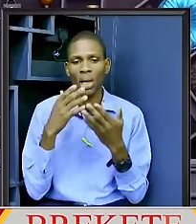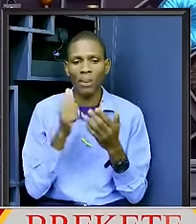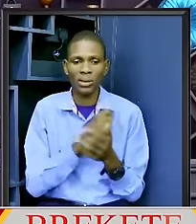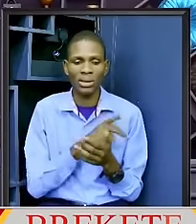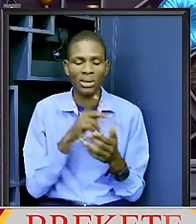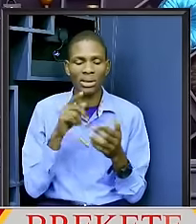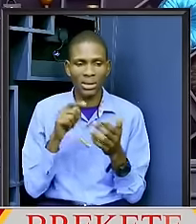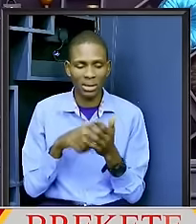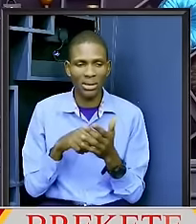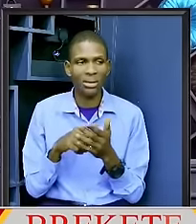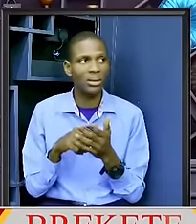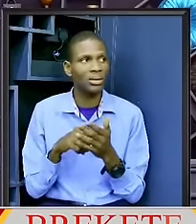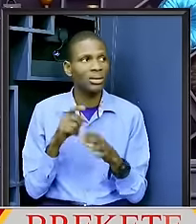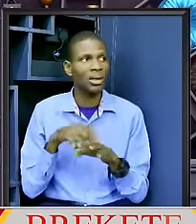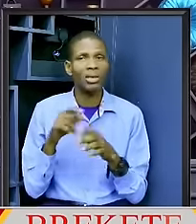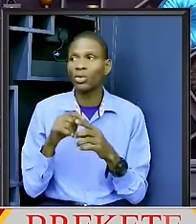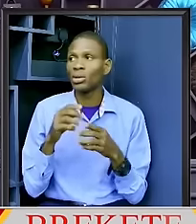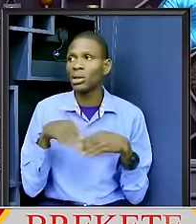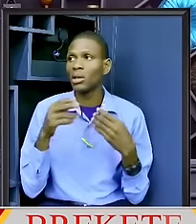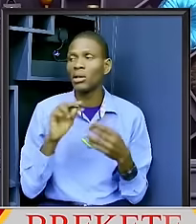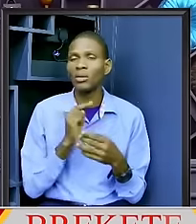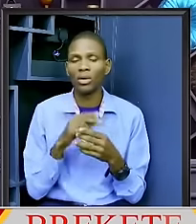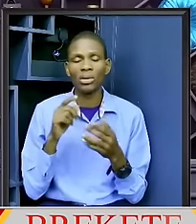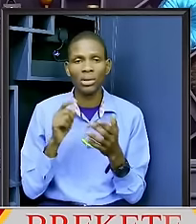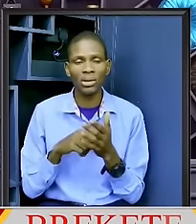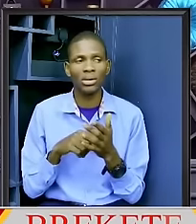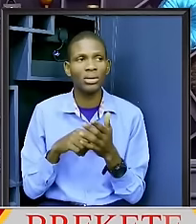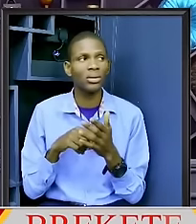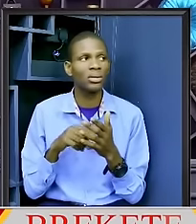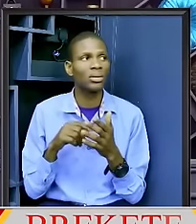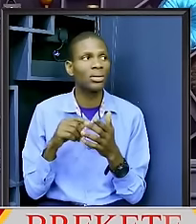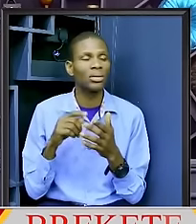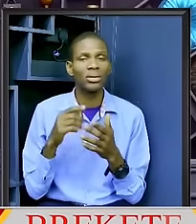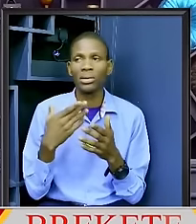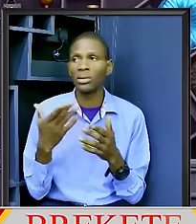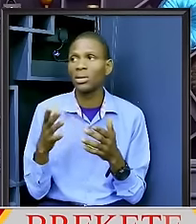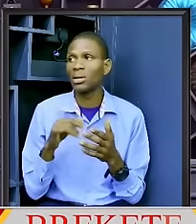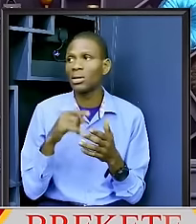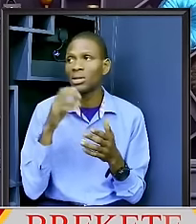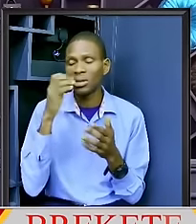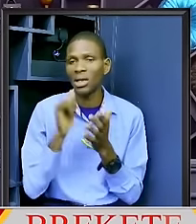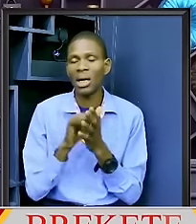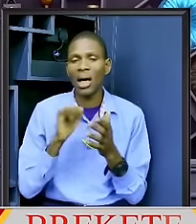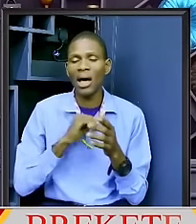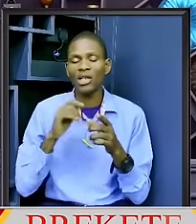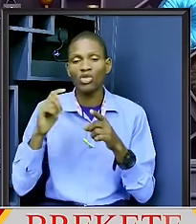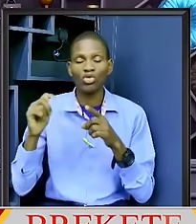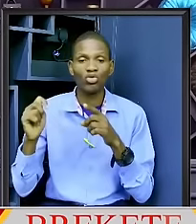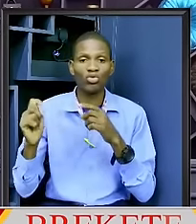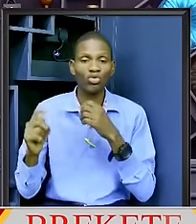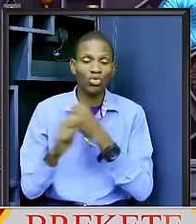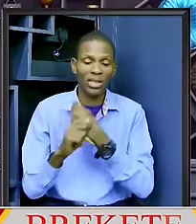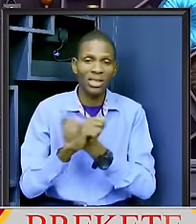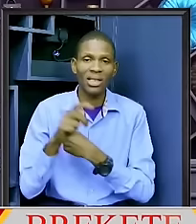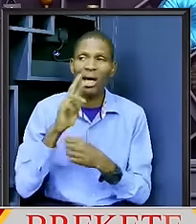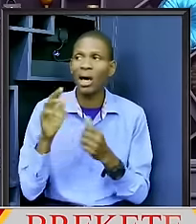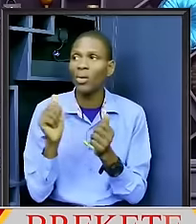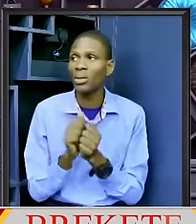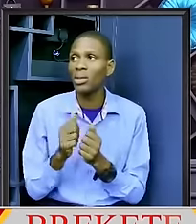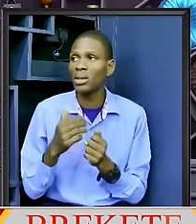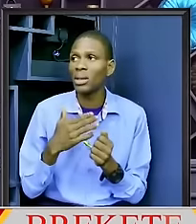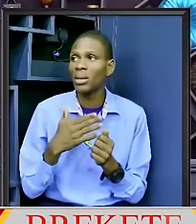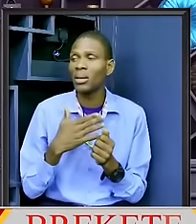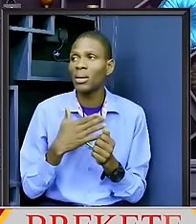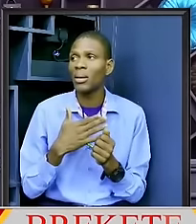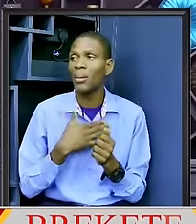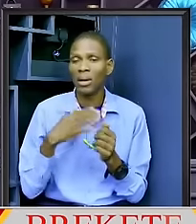gave us this morning, because the whole world is listening to us. She said I threatened her with my picture. I don't know